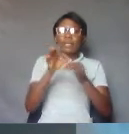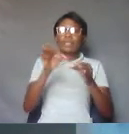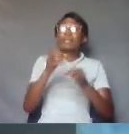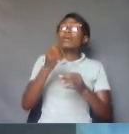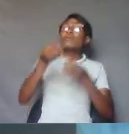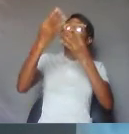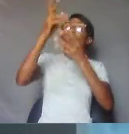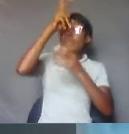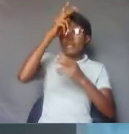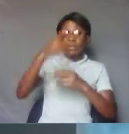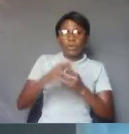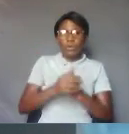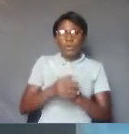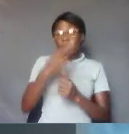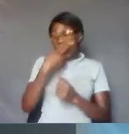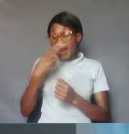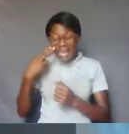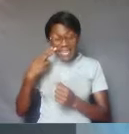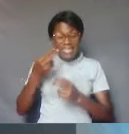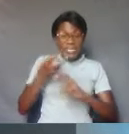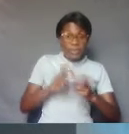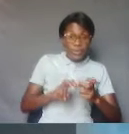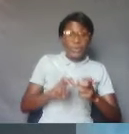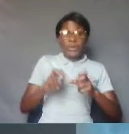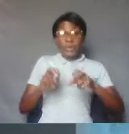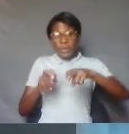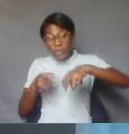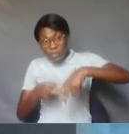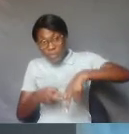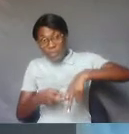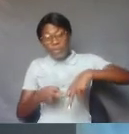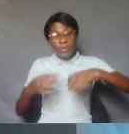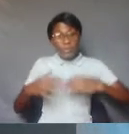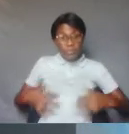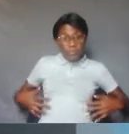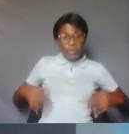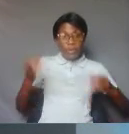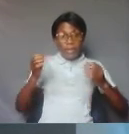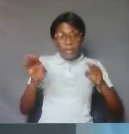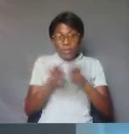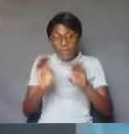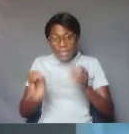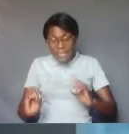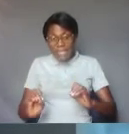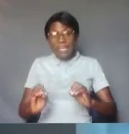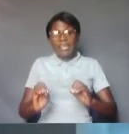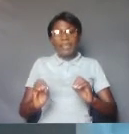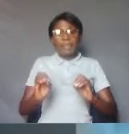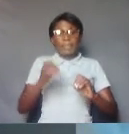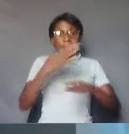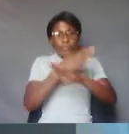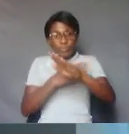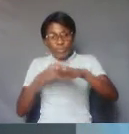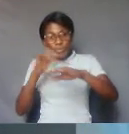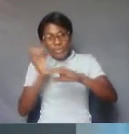not one who is blind or lame, one who has a mutilated face or limb too long, one who has a broken foot or a broken hand or